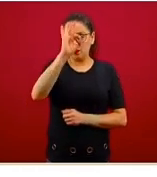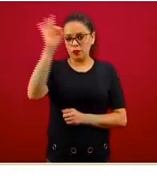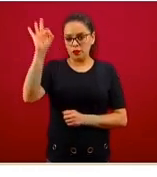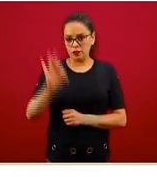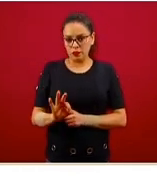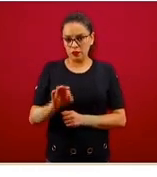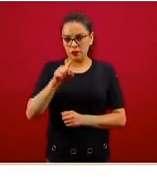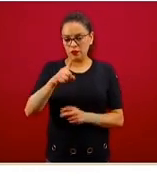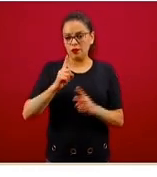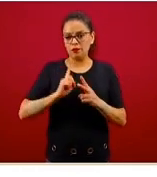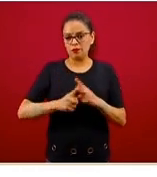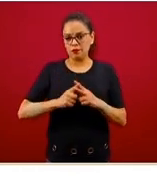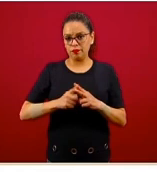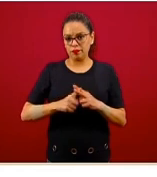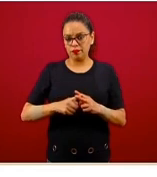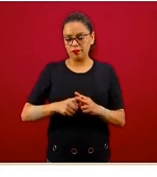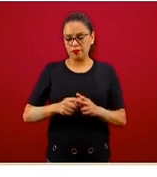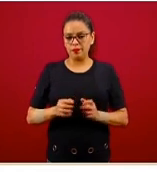system, we had